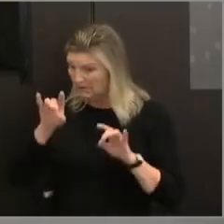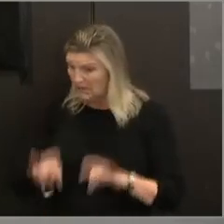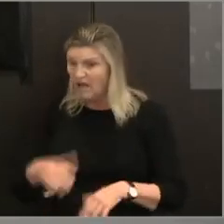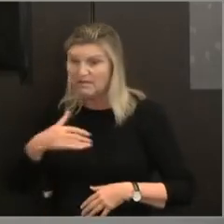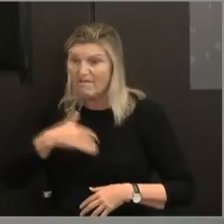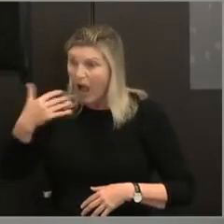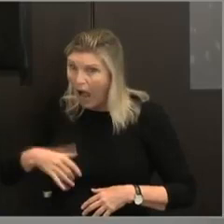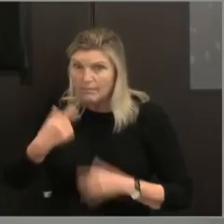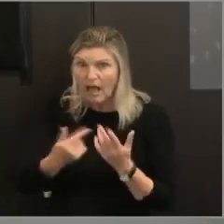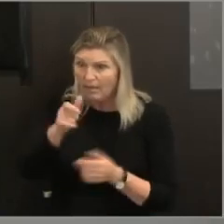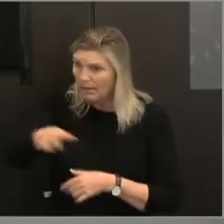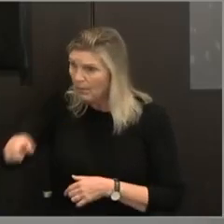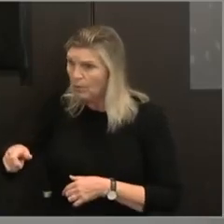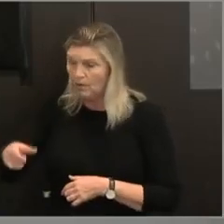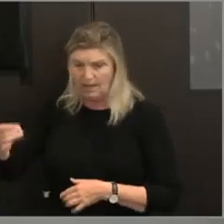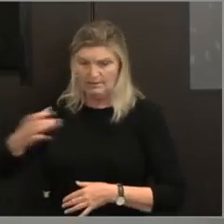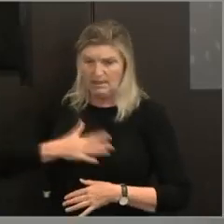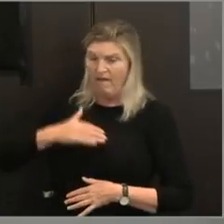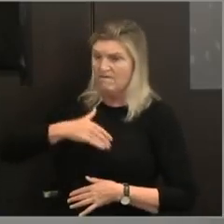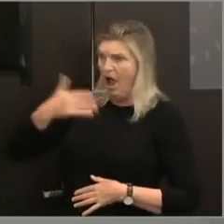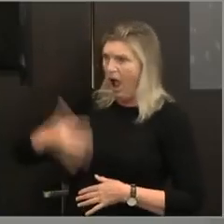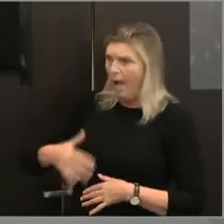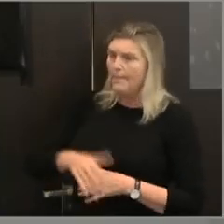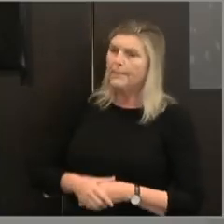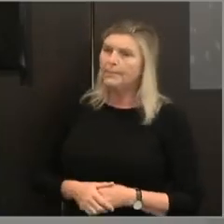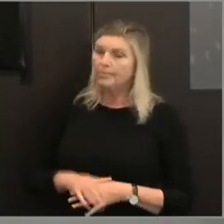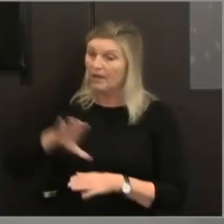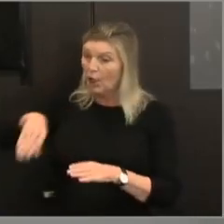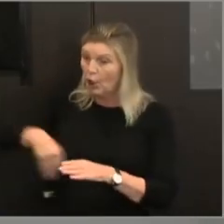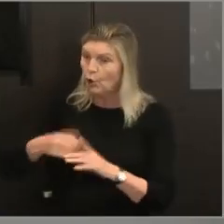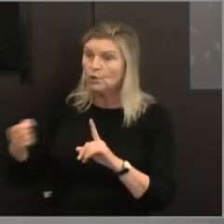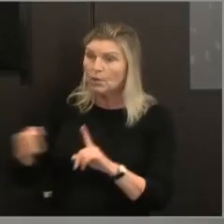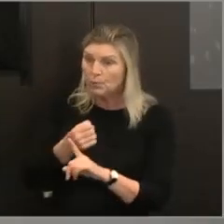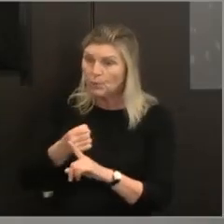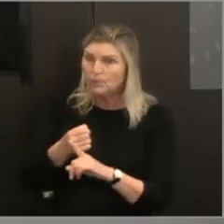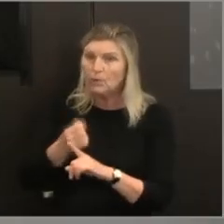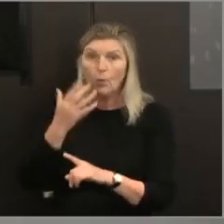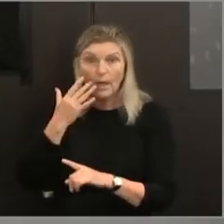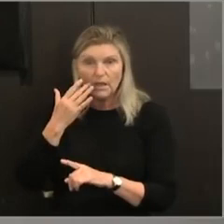been harmed. That harm has included abuse in care.